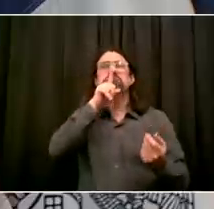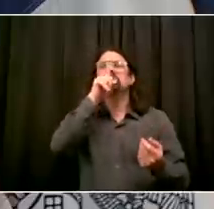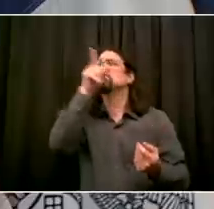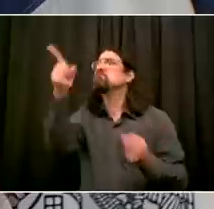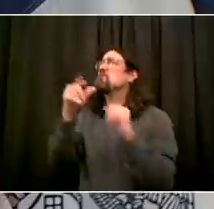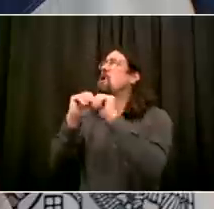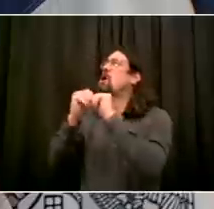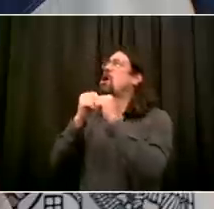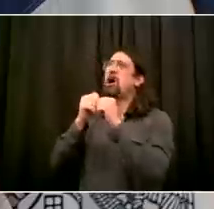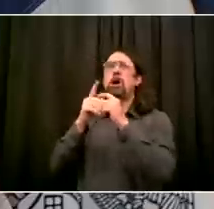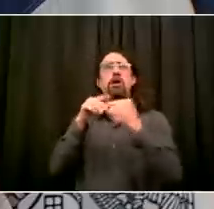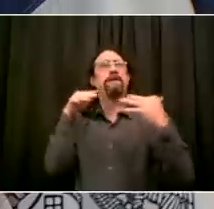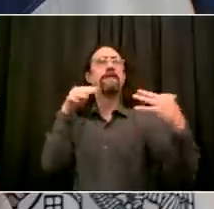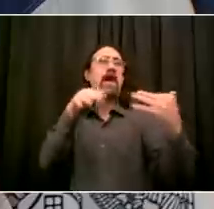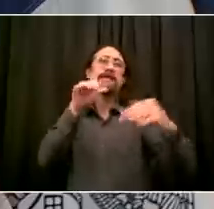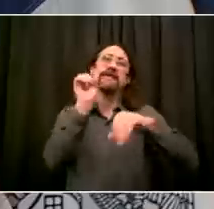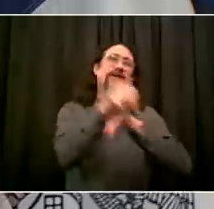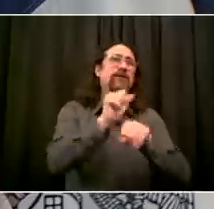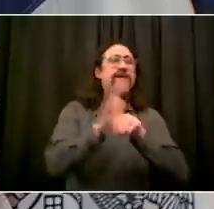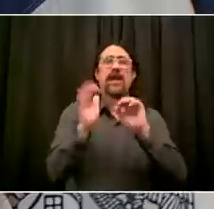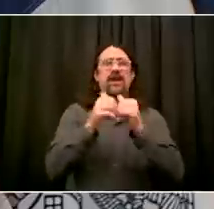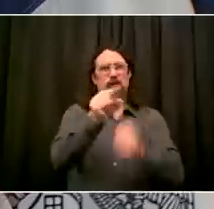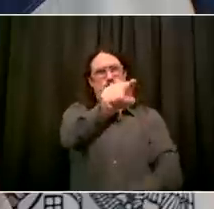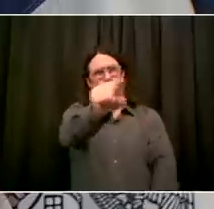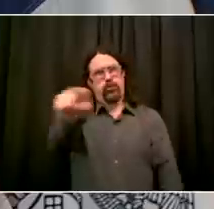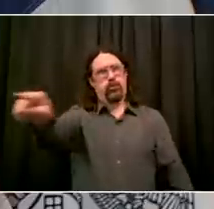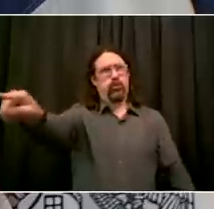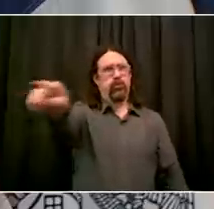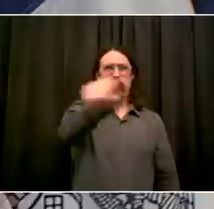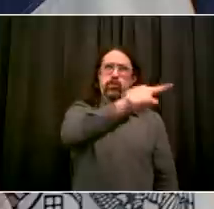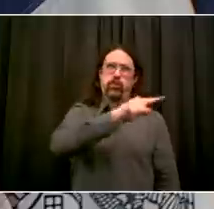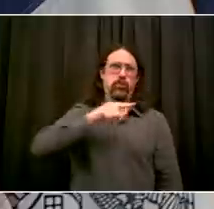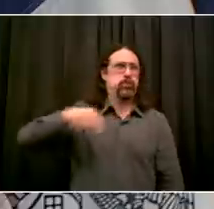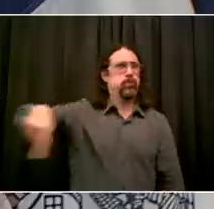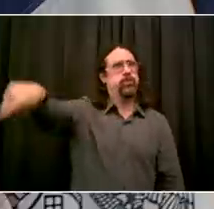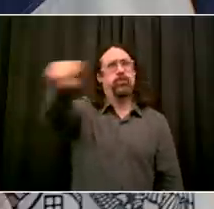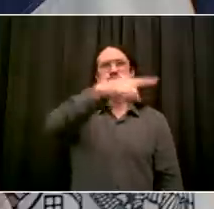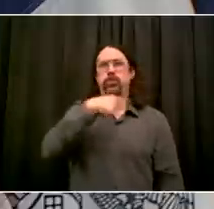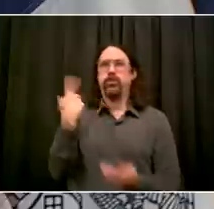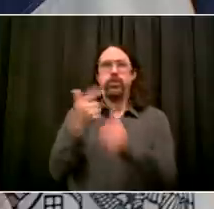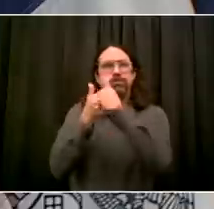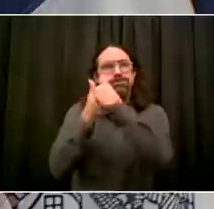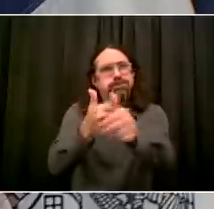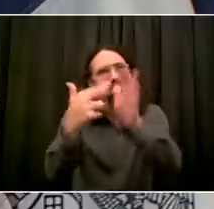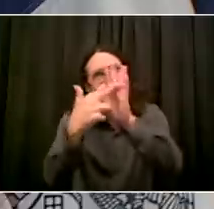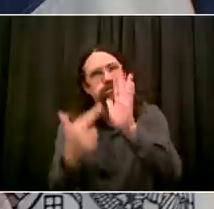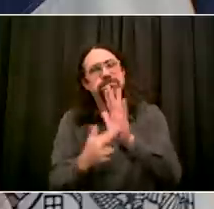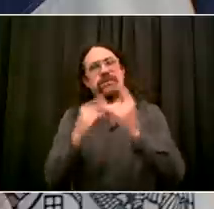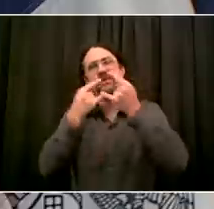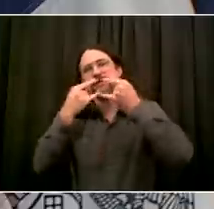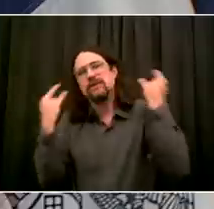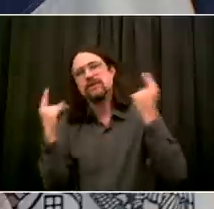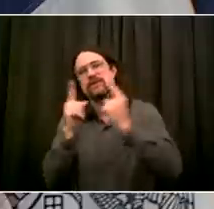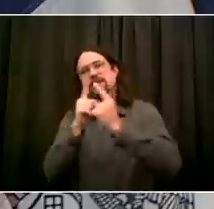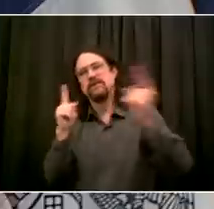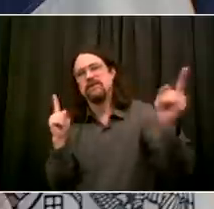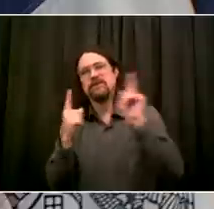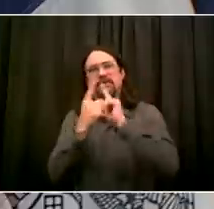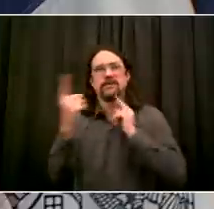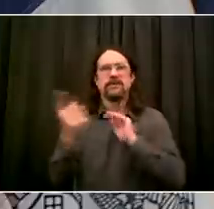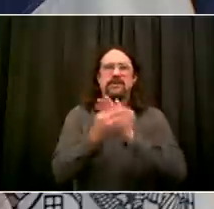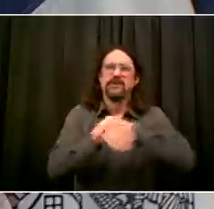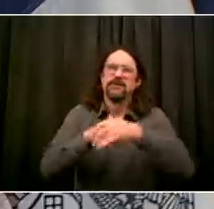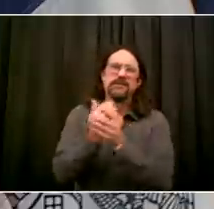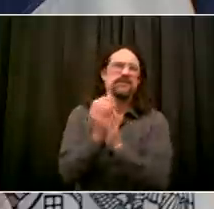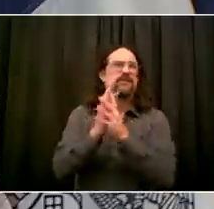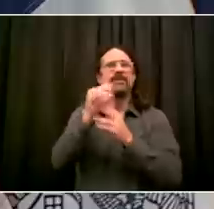rules, the basic vision that has worked for us over and over again, the wearing the mask, the social distancing, just doing the smart basic things